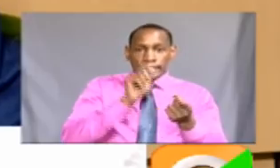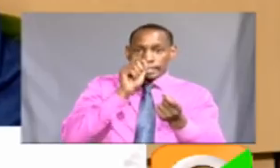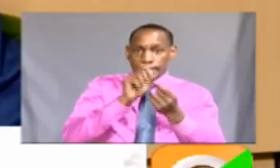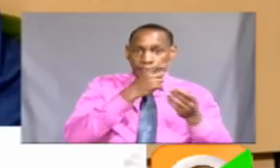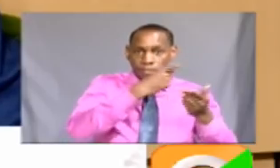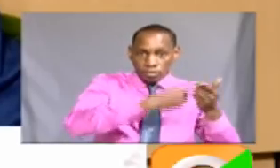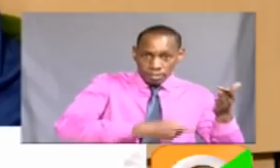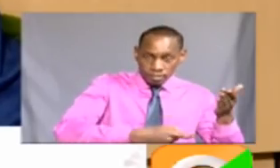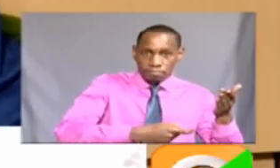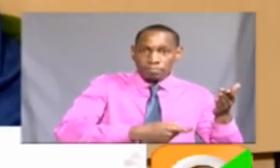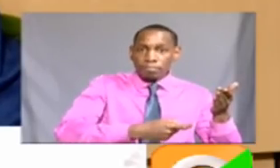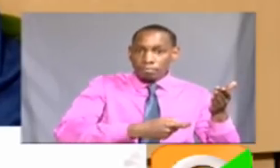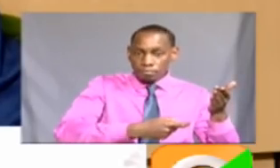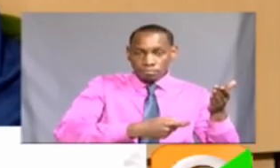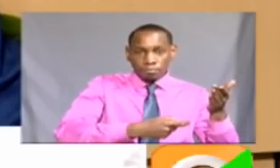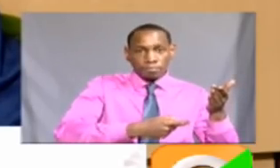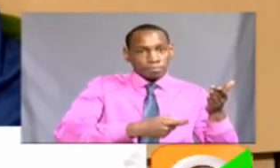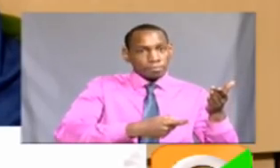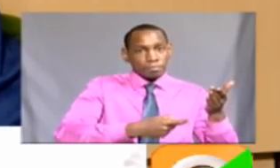itself, which is